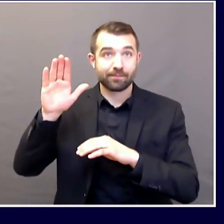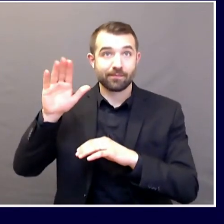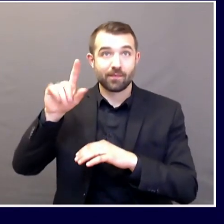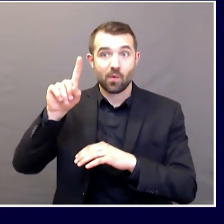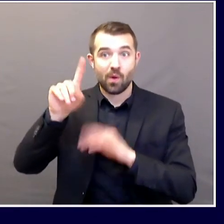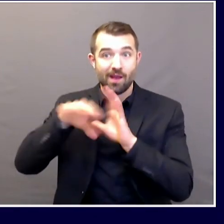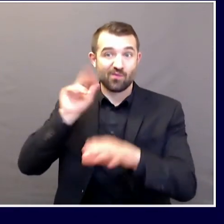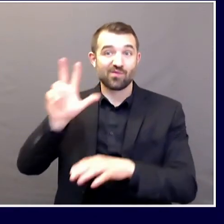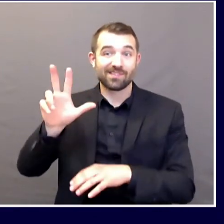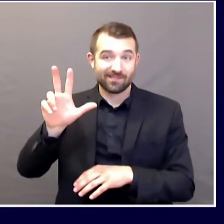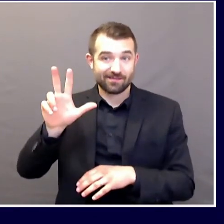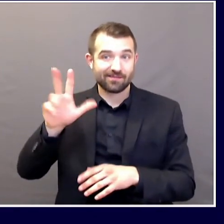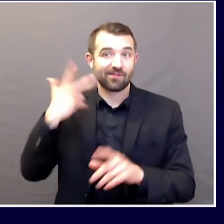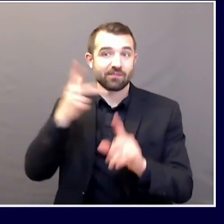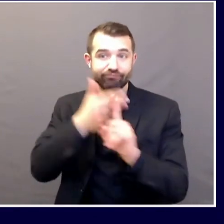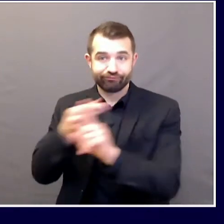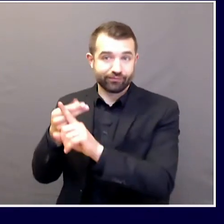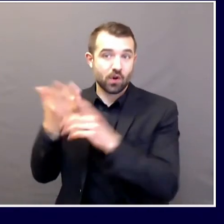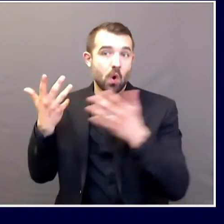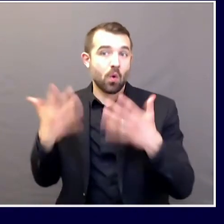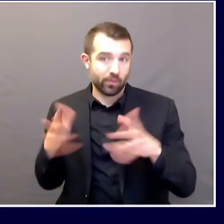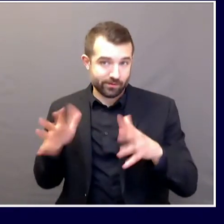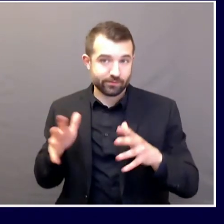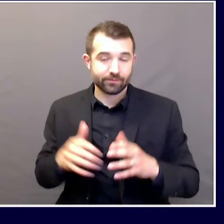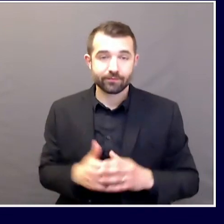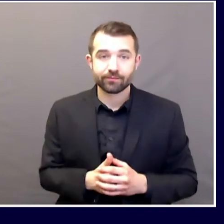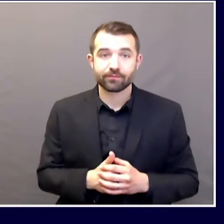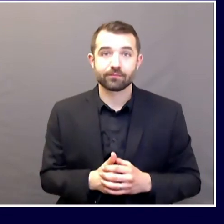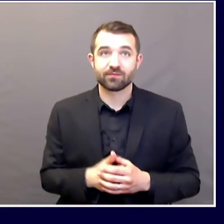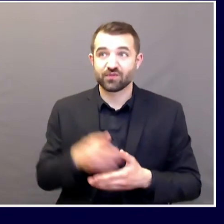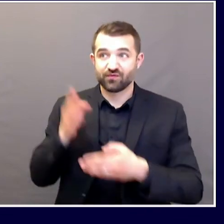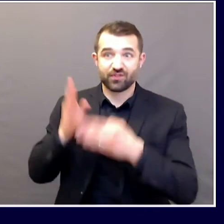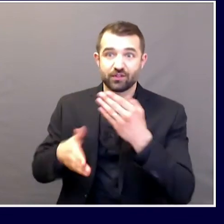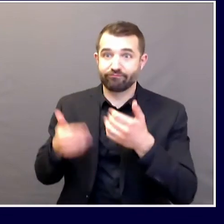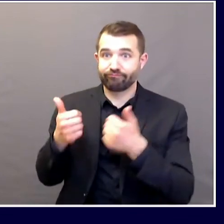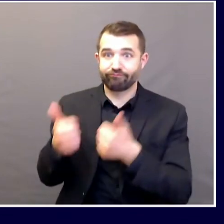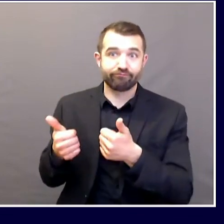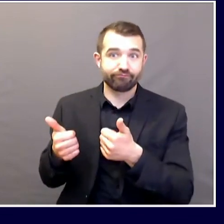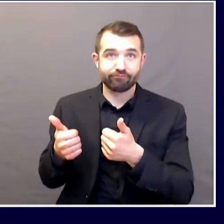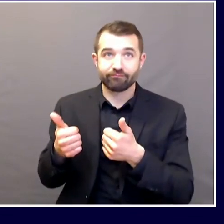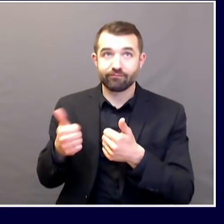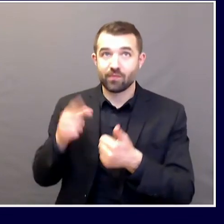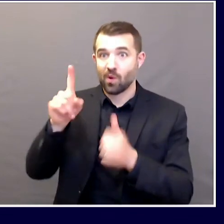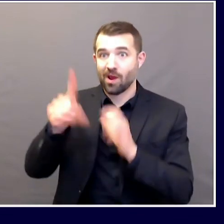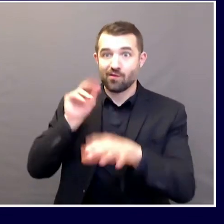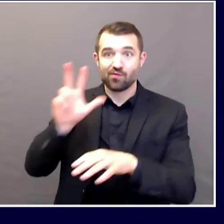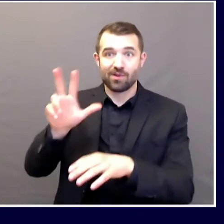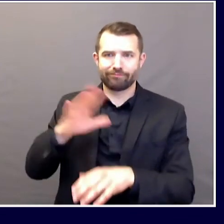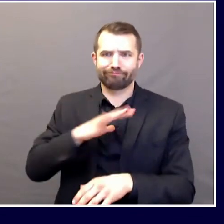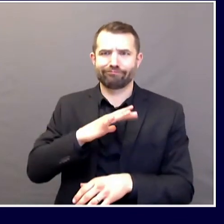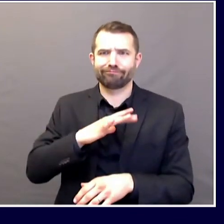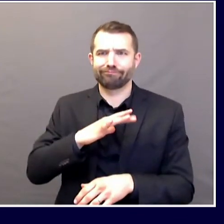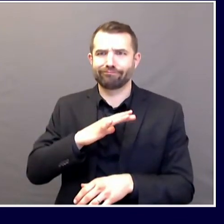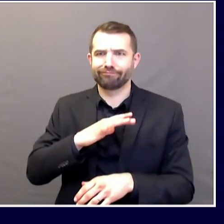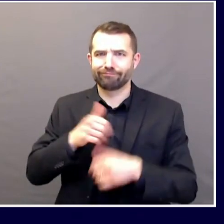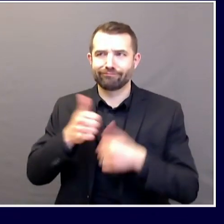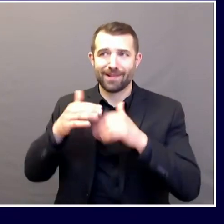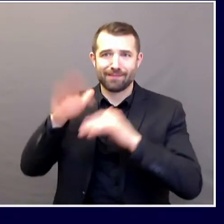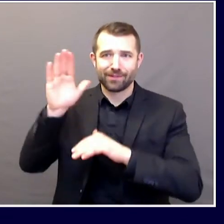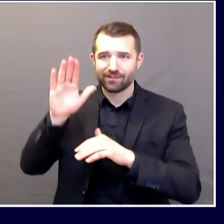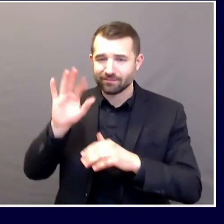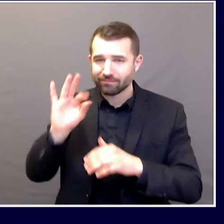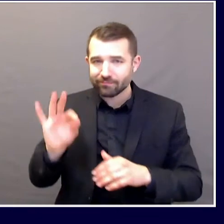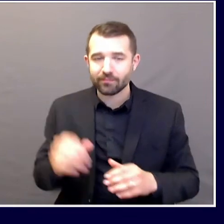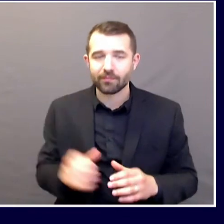completed doses of COVID-19 vaccine. 1 in 3 people over 60. That means that even though the virus is